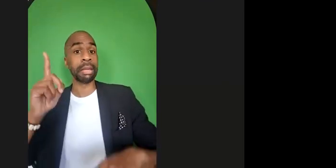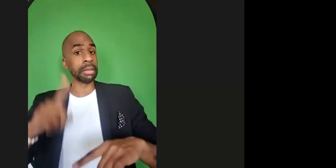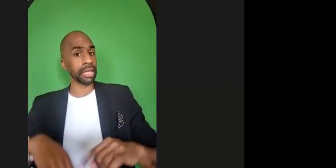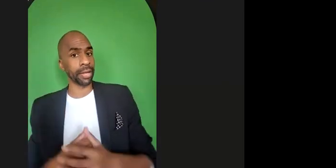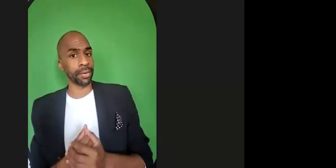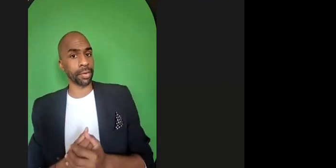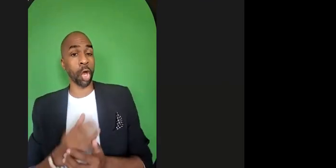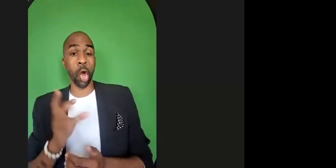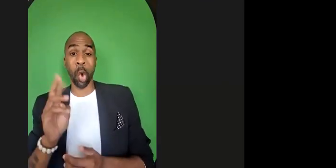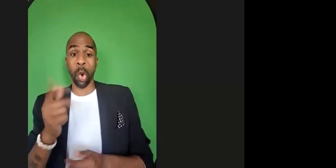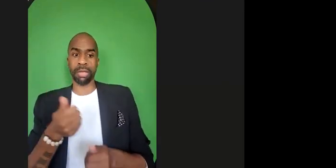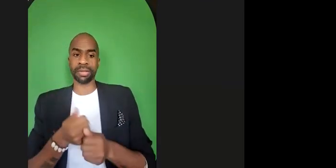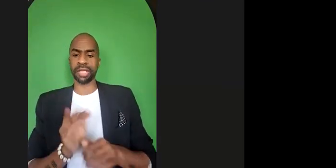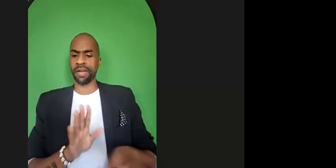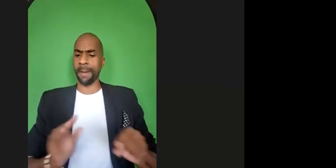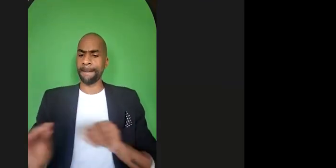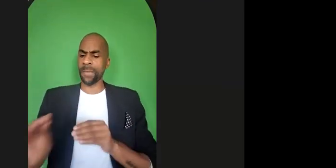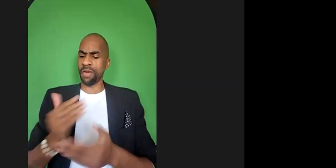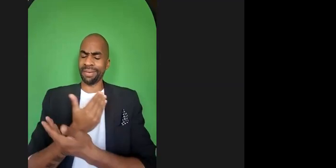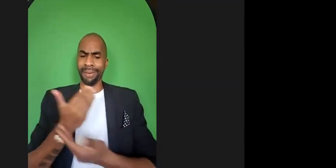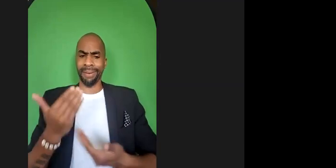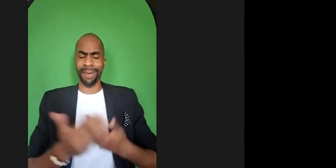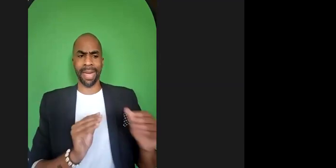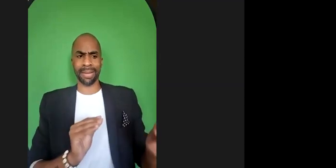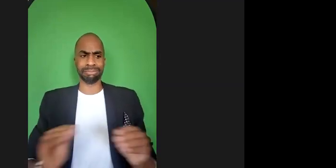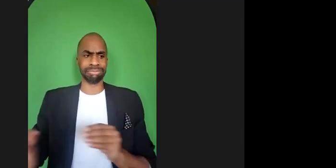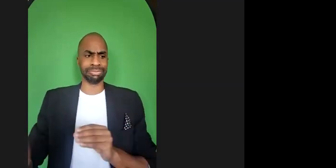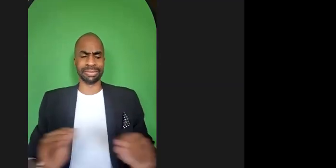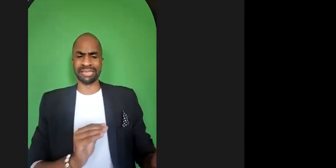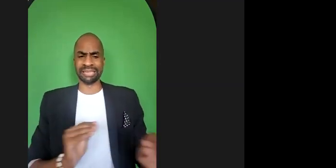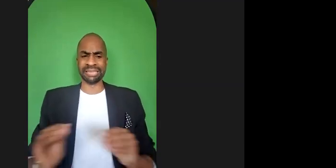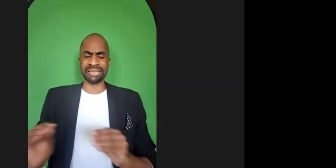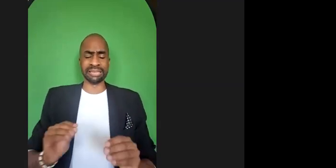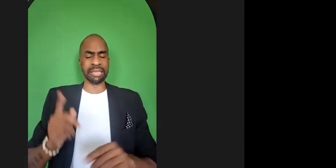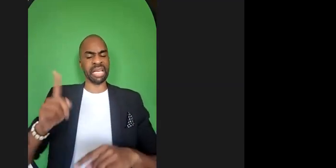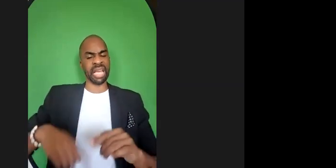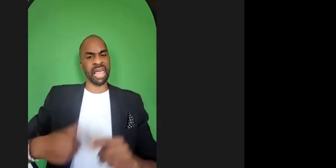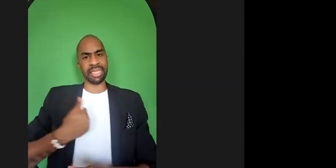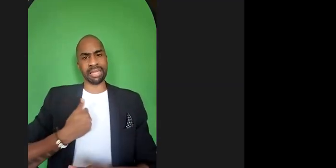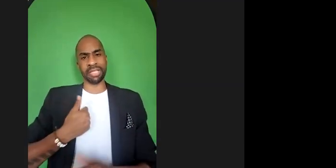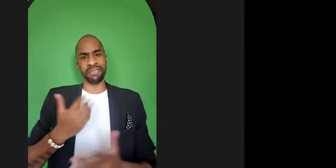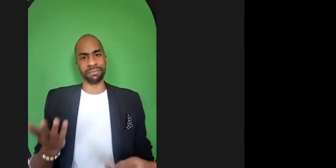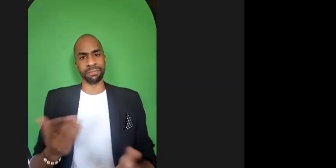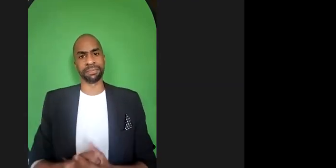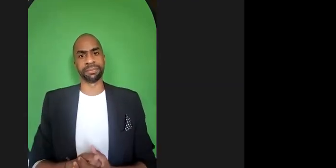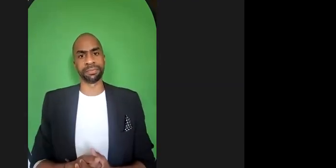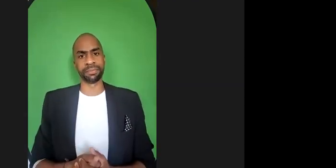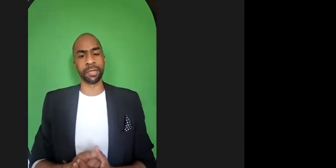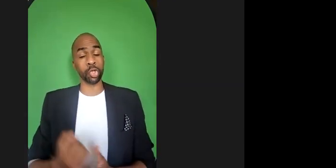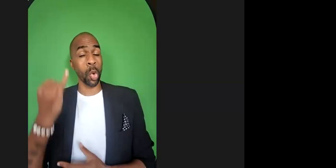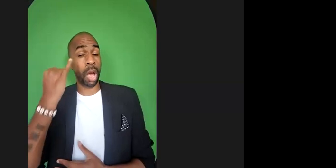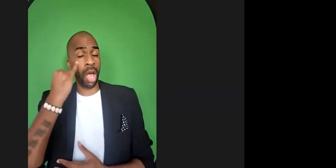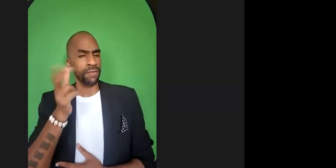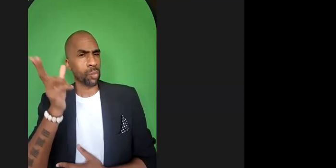manual dexterity to be able to administer through a feeding or rectal tube. So when we hear that someone is interested